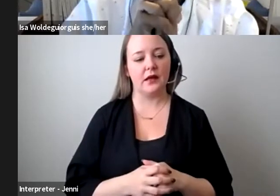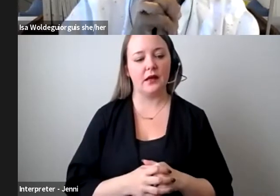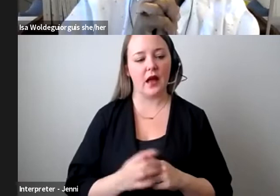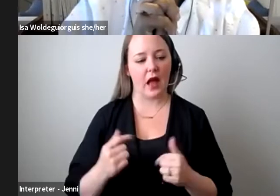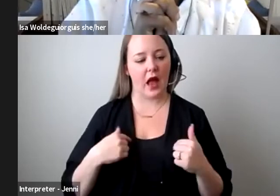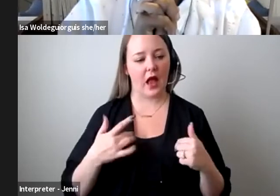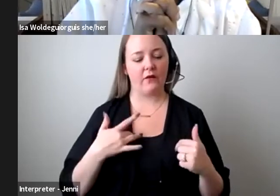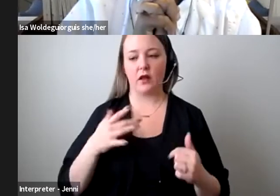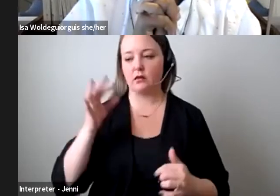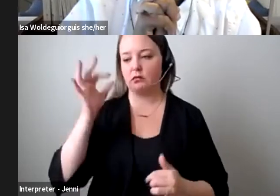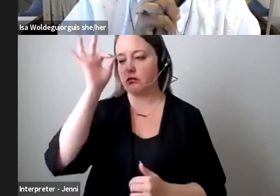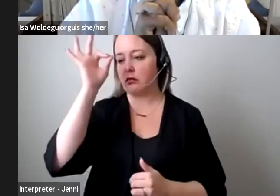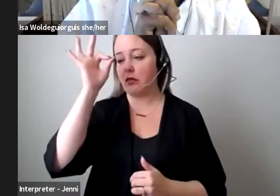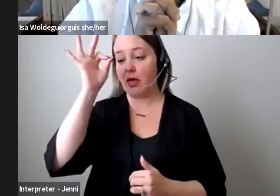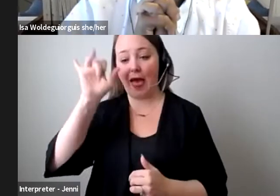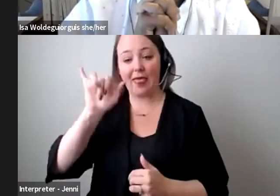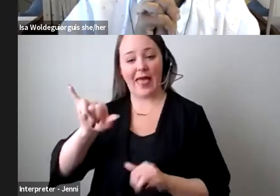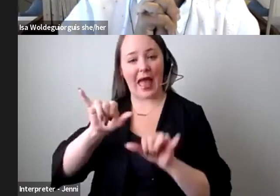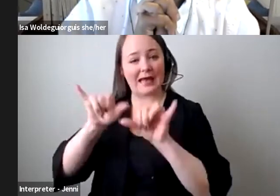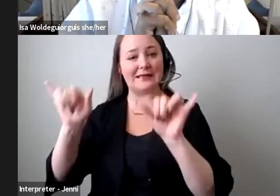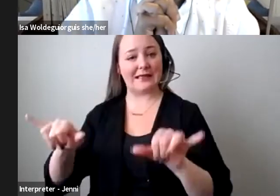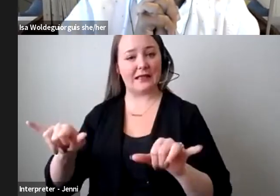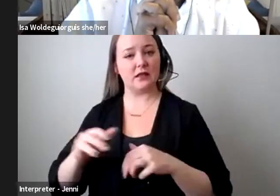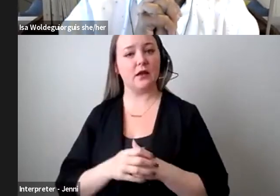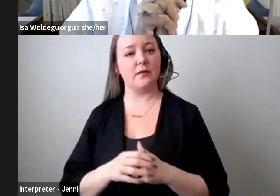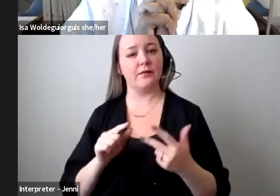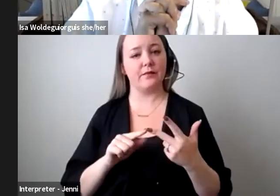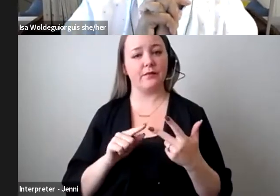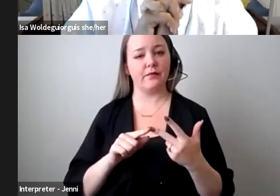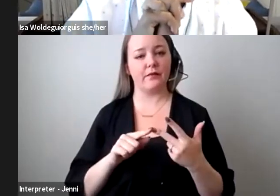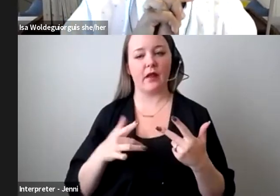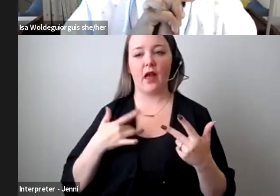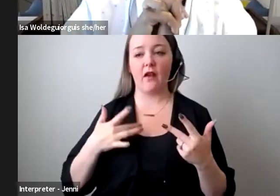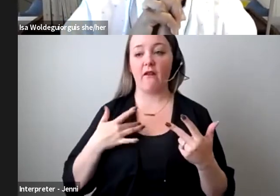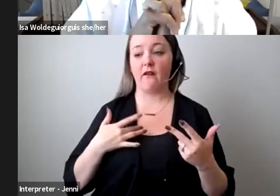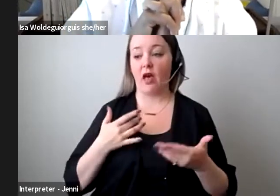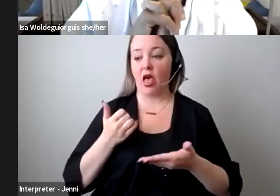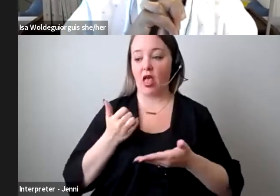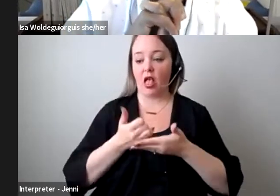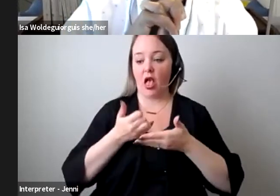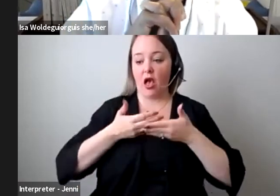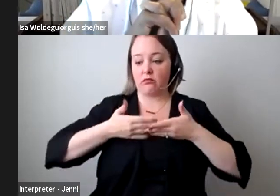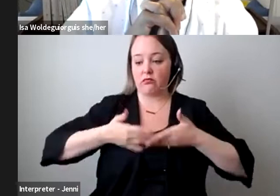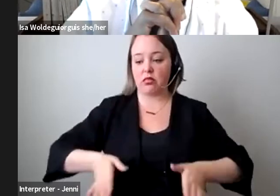naive to a system. I felt helpless.